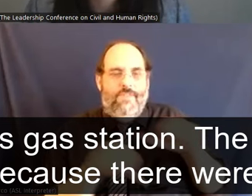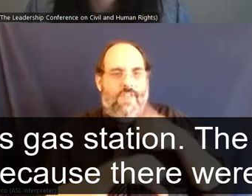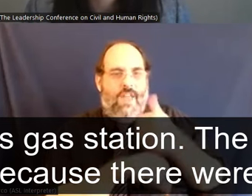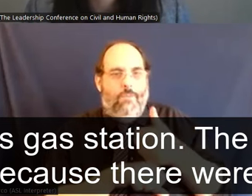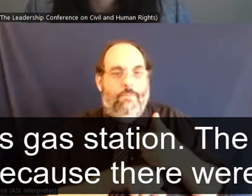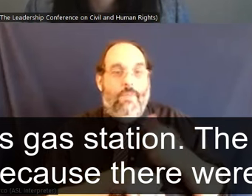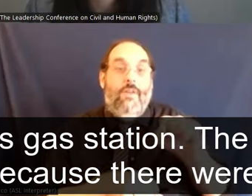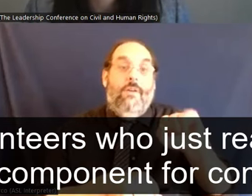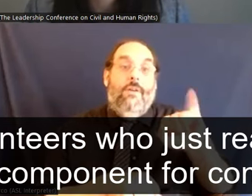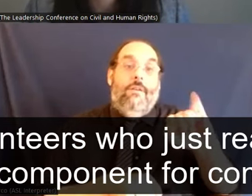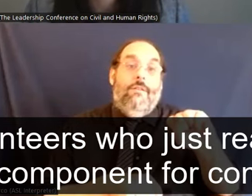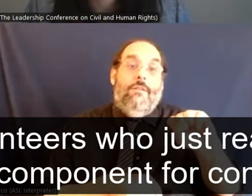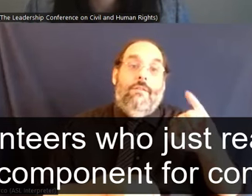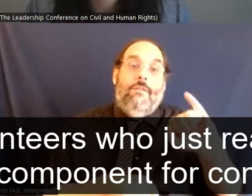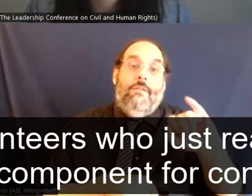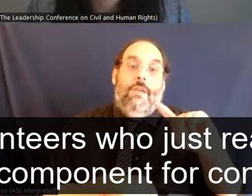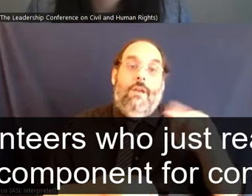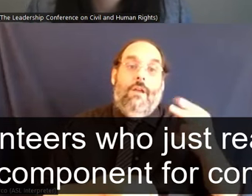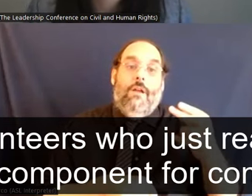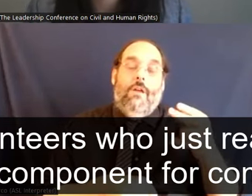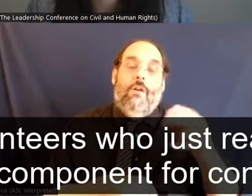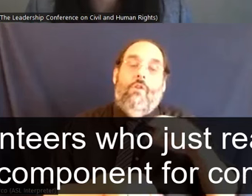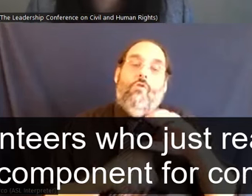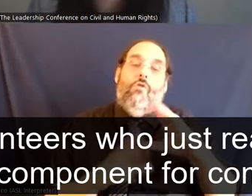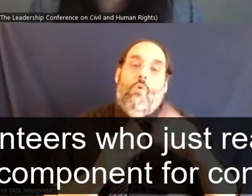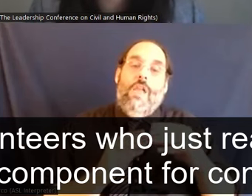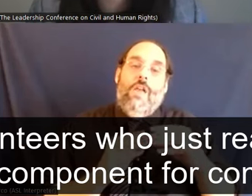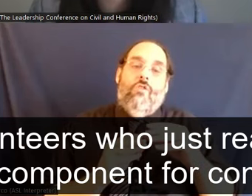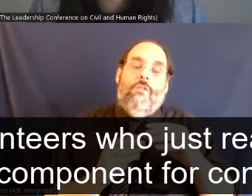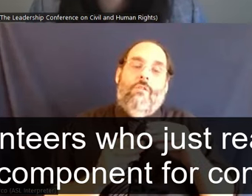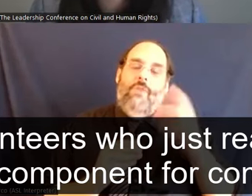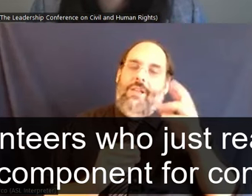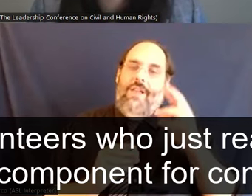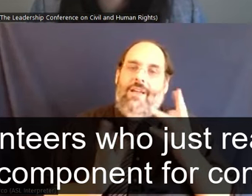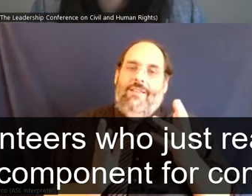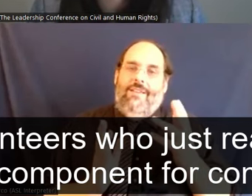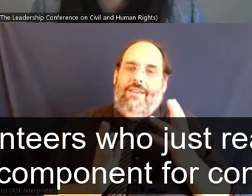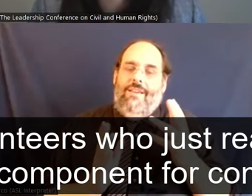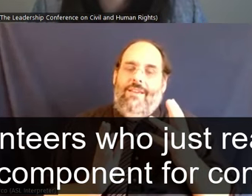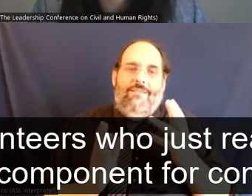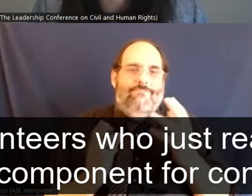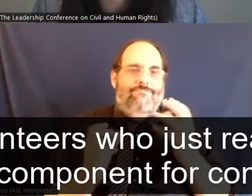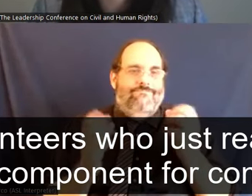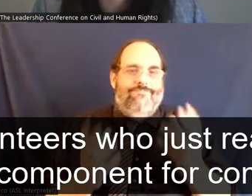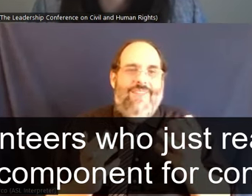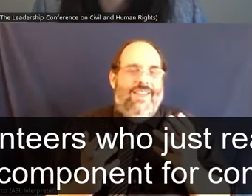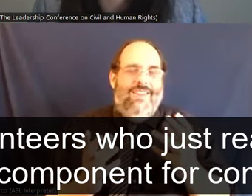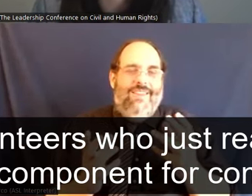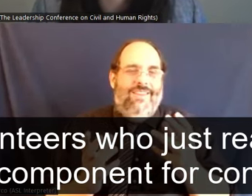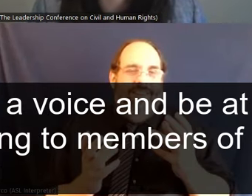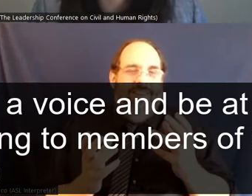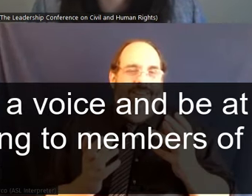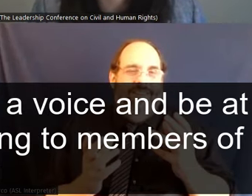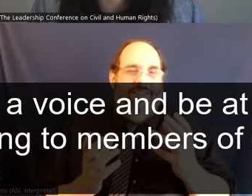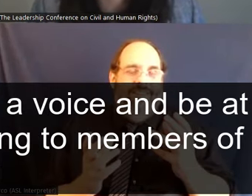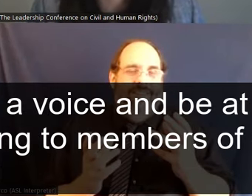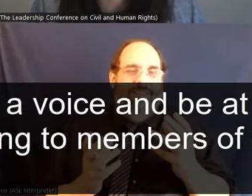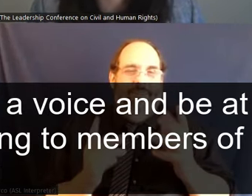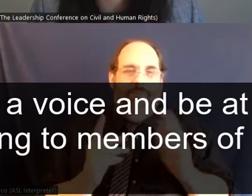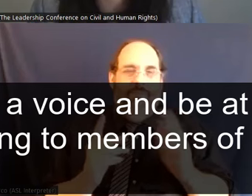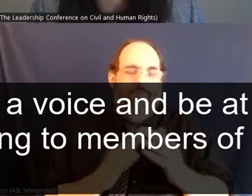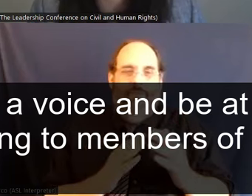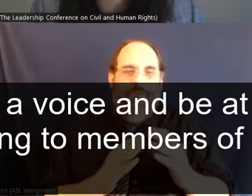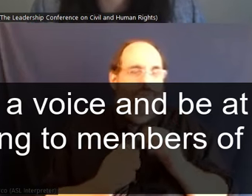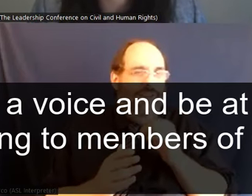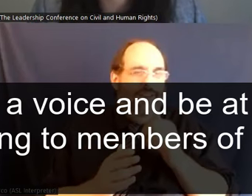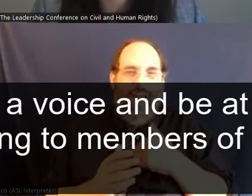Coalition was founded because there were a group of volunteers who just realized there was a missing component for our community where we could have a